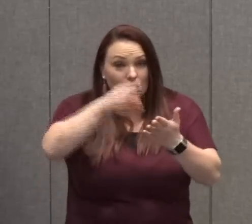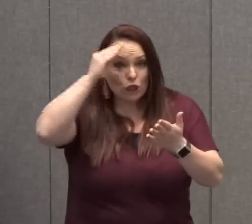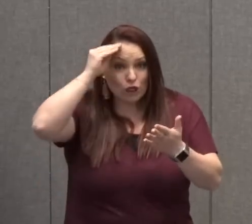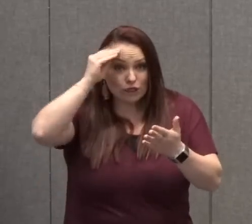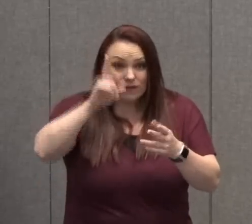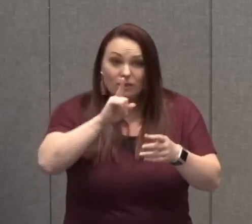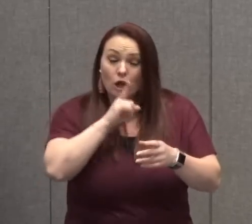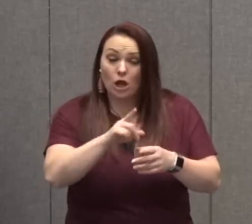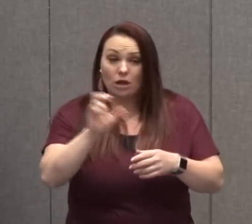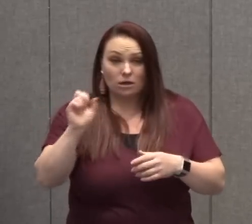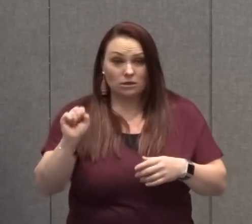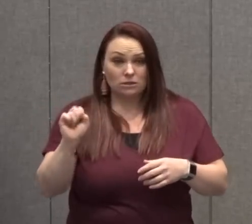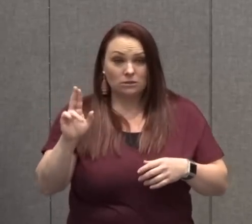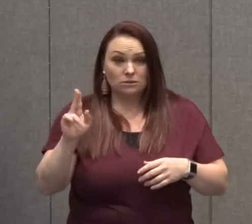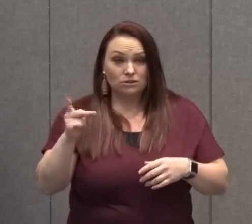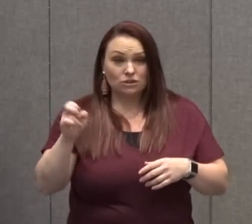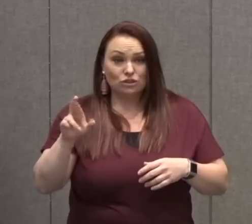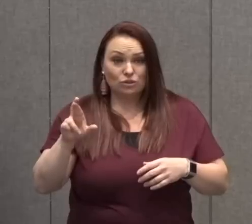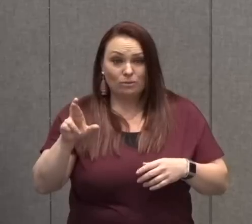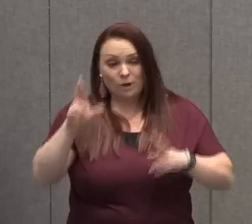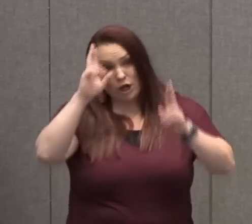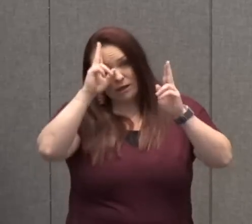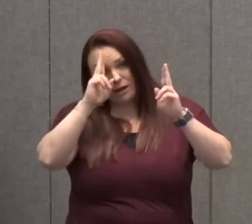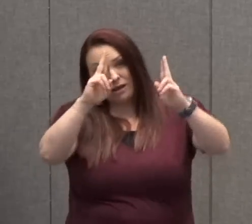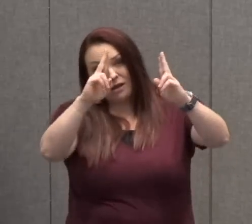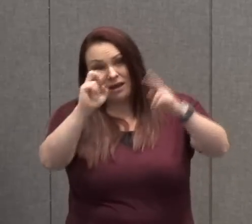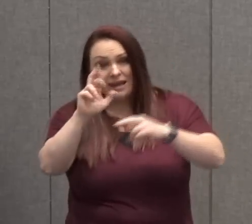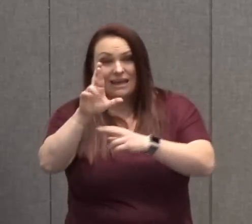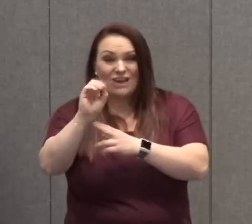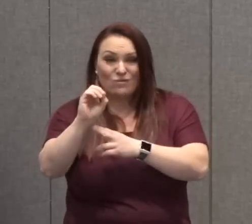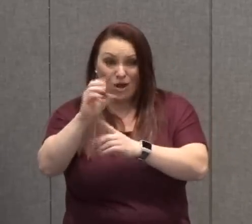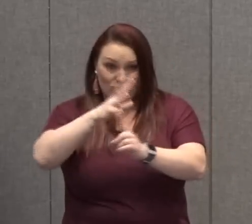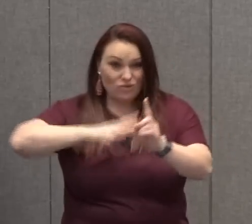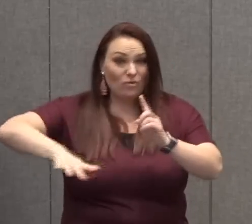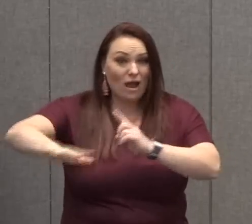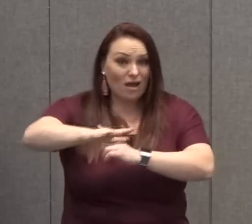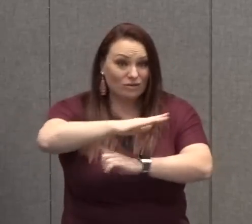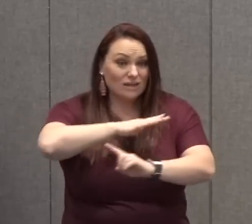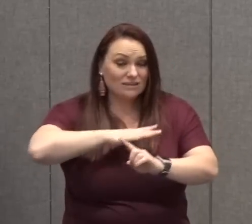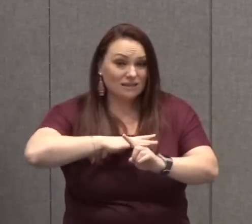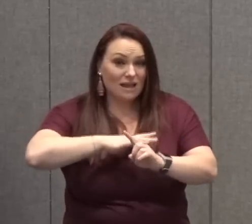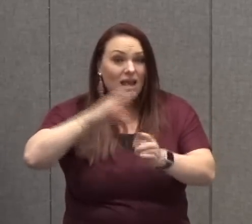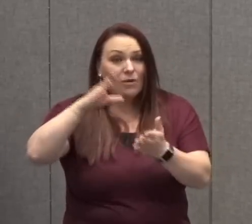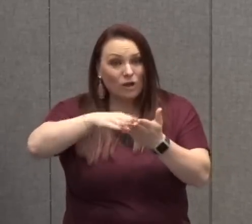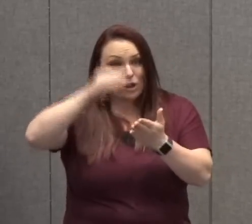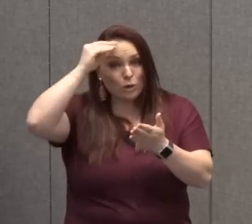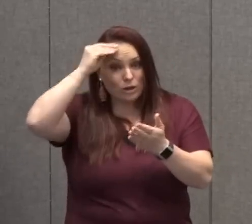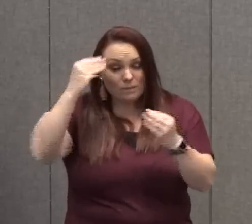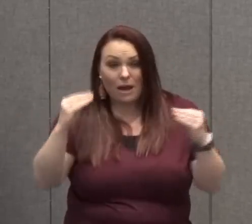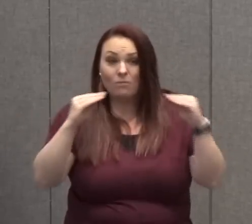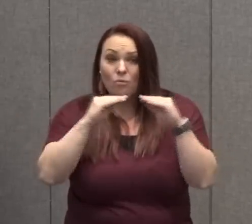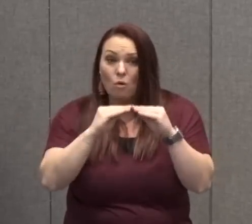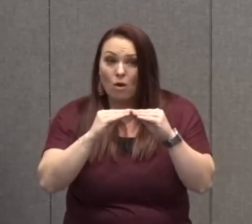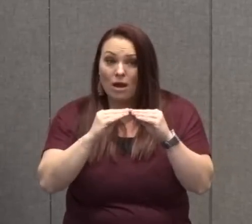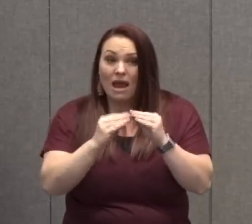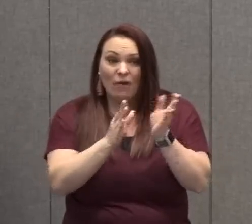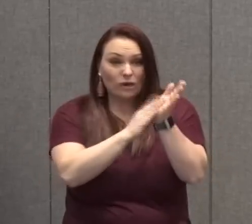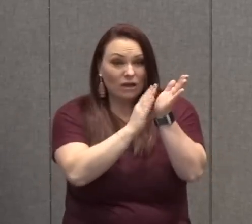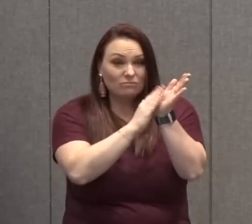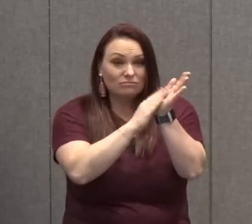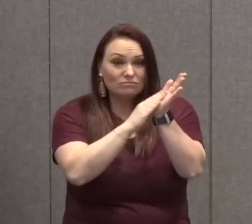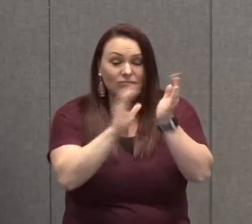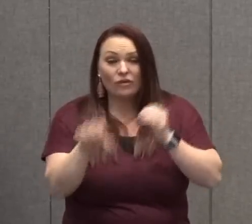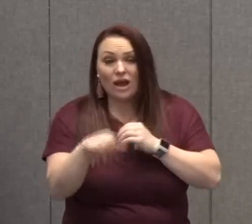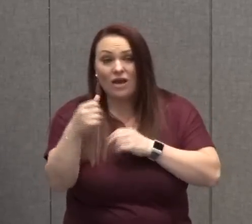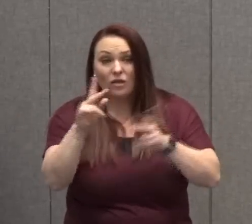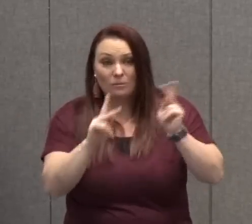superheroes all around us. Yeah. Especially now we learned about more. And we gave out some shout outs. Right. And we learned about how we can